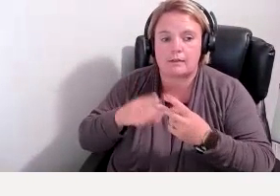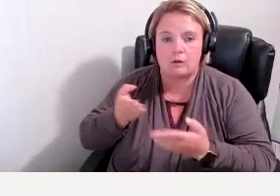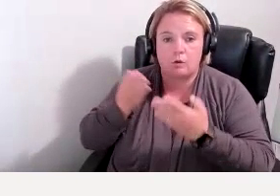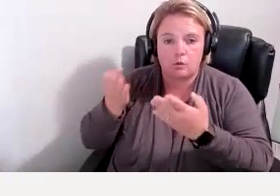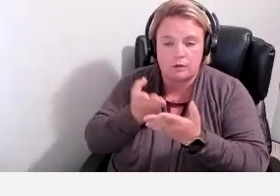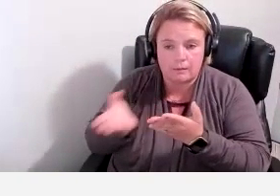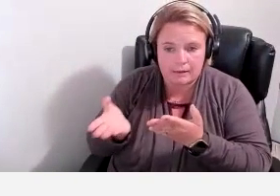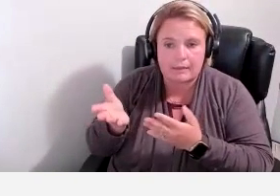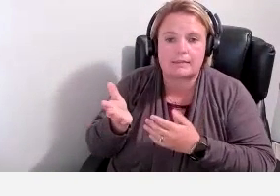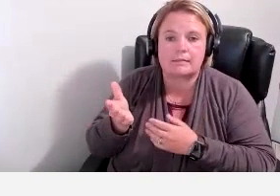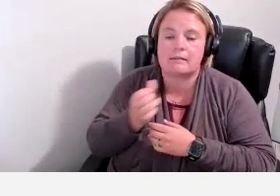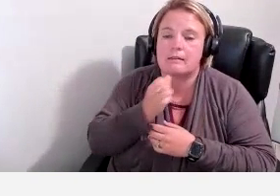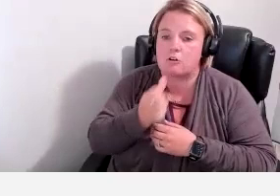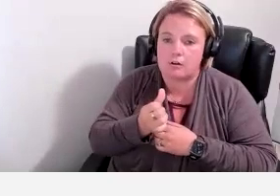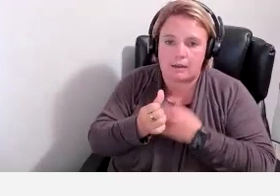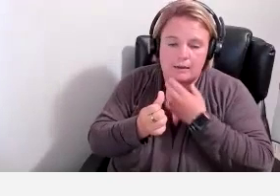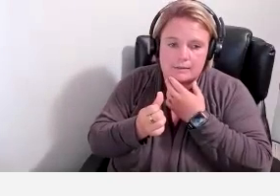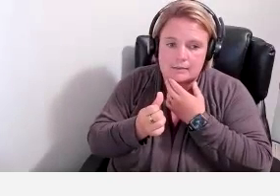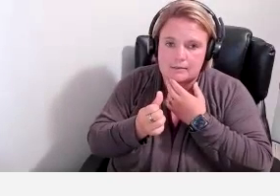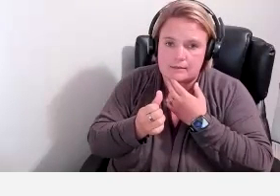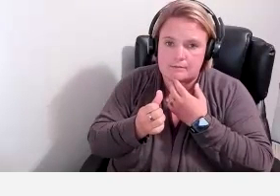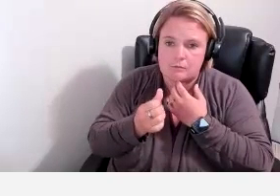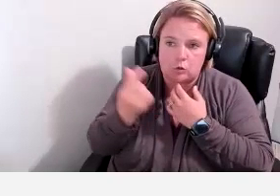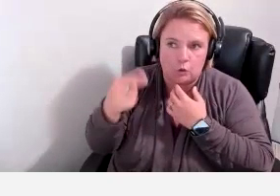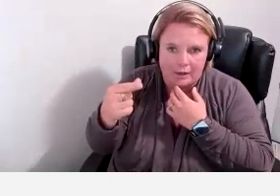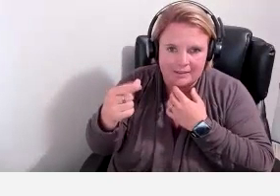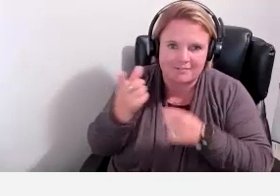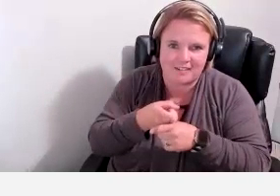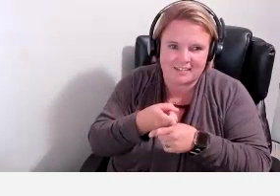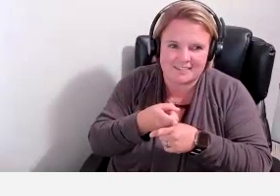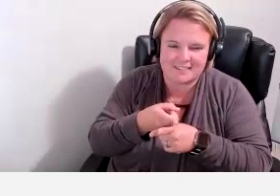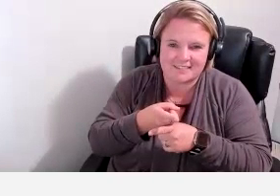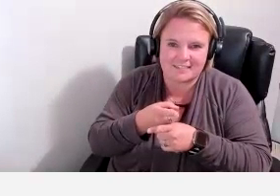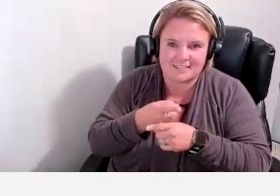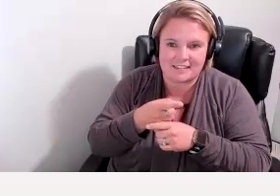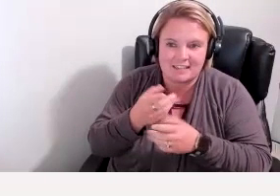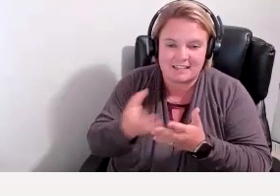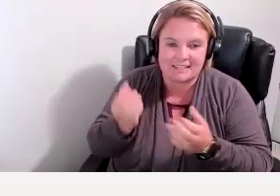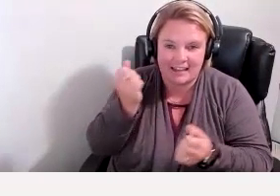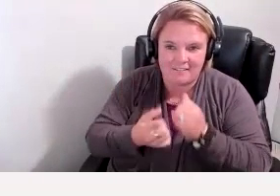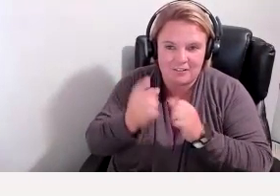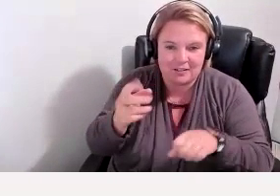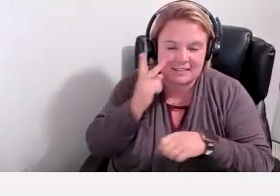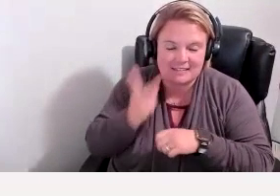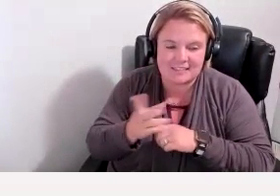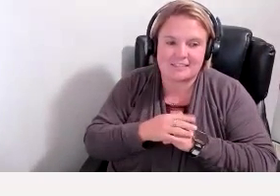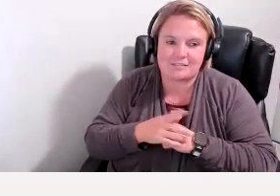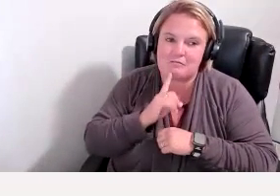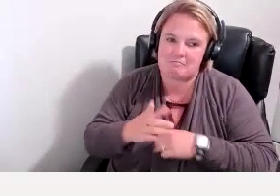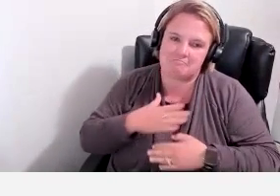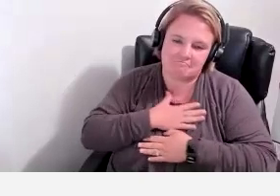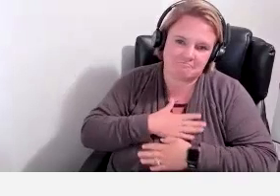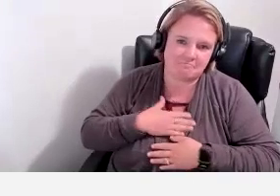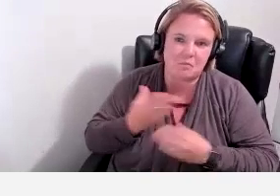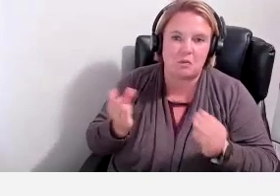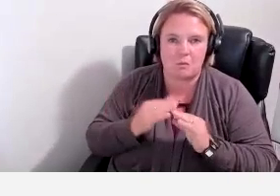things that are not so green, right, that everybody can see. So I really like that. The more I